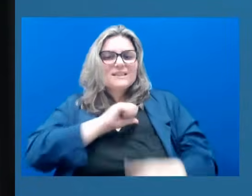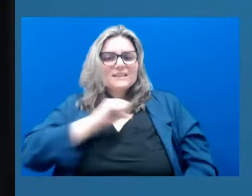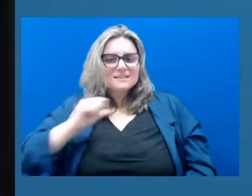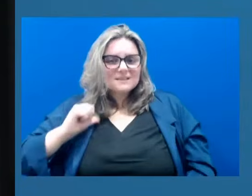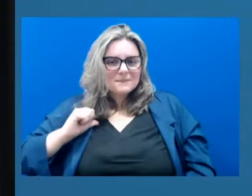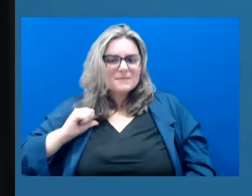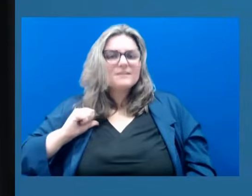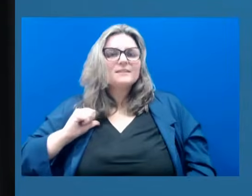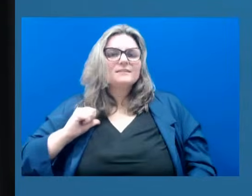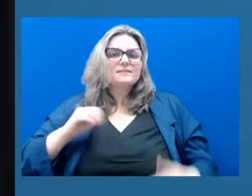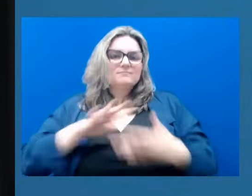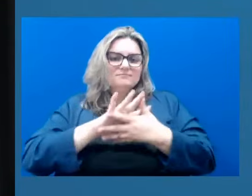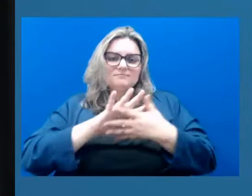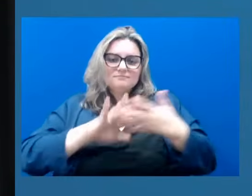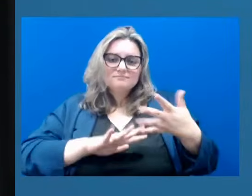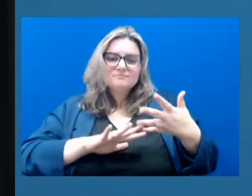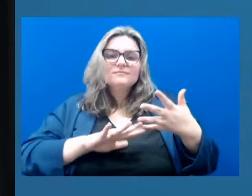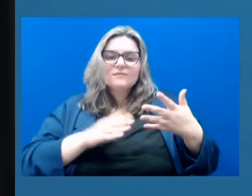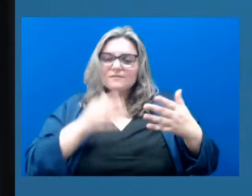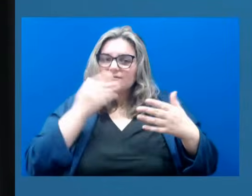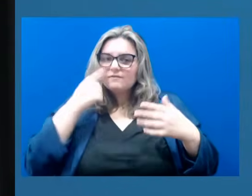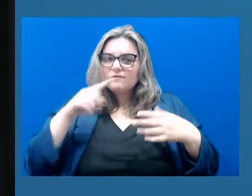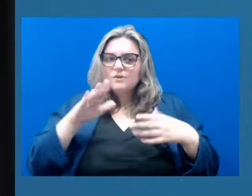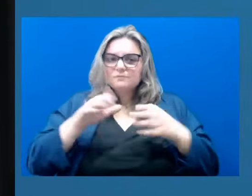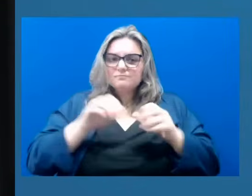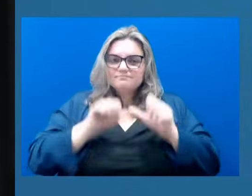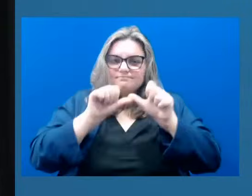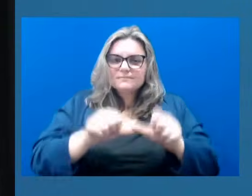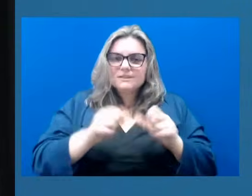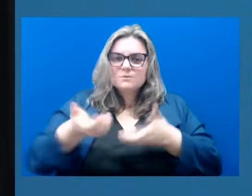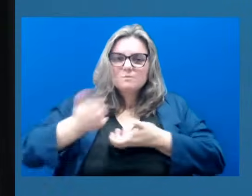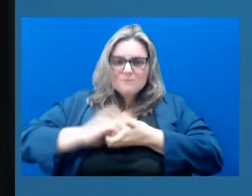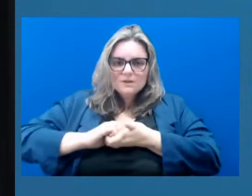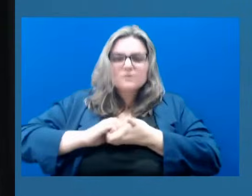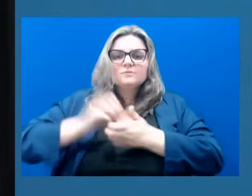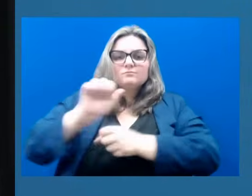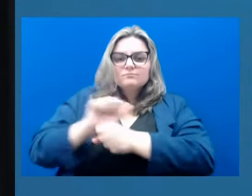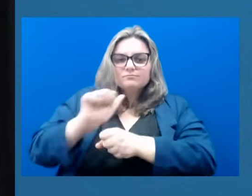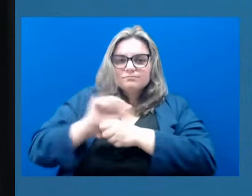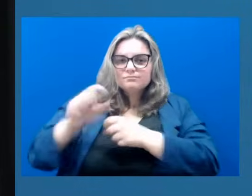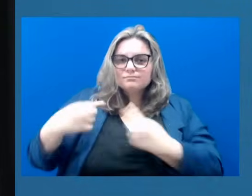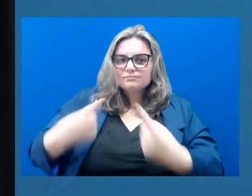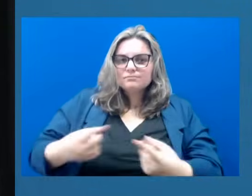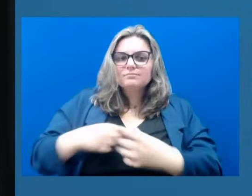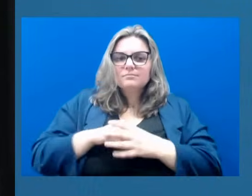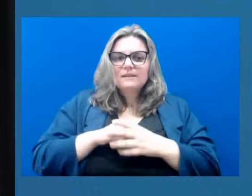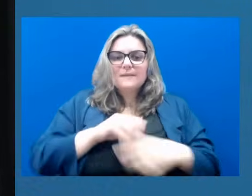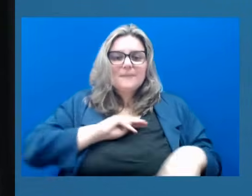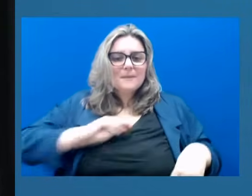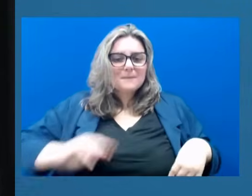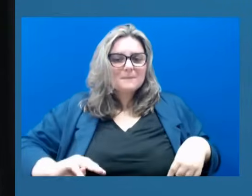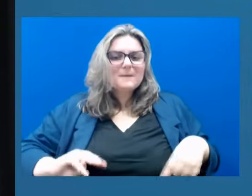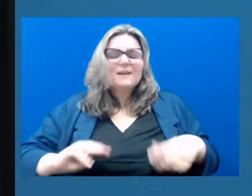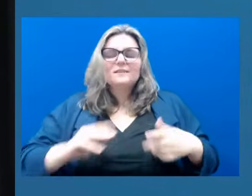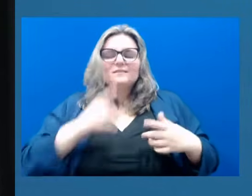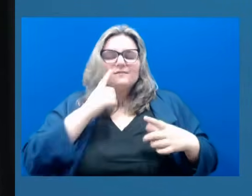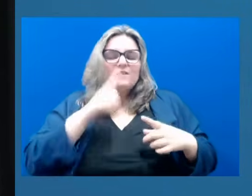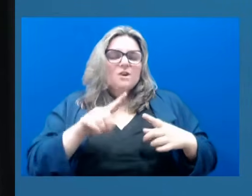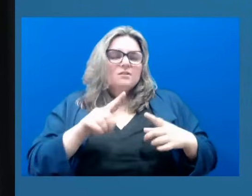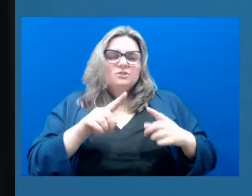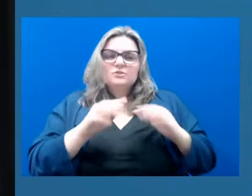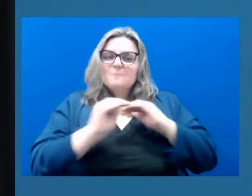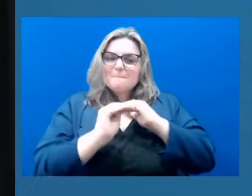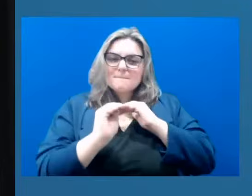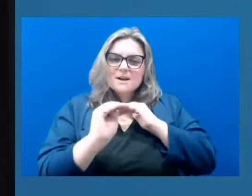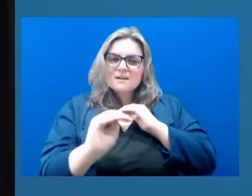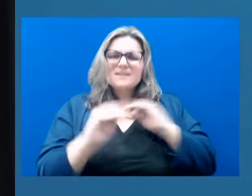Mary Jane Shimsky, for the continued work in their partnership, and Mayor Yadira Ramos Herbert for her consistency. Yeah, come on, give it up